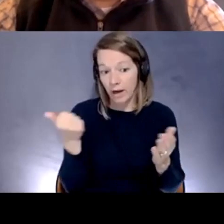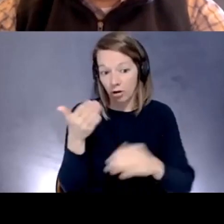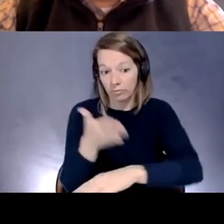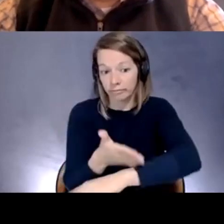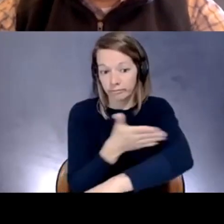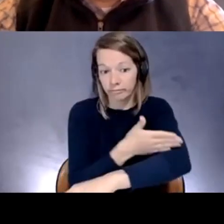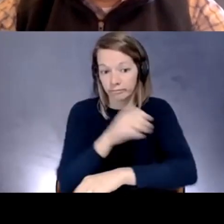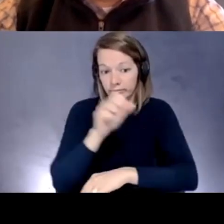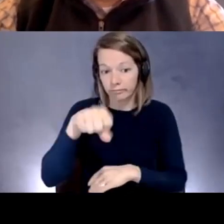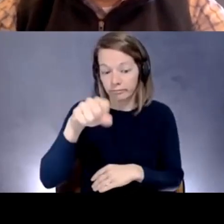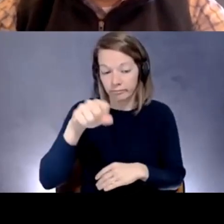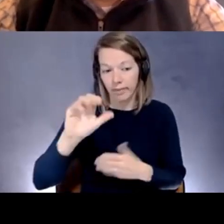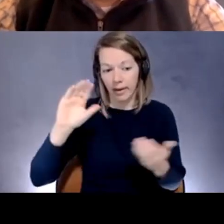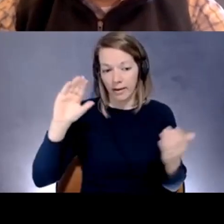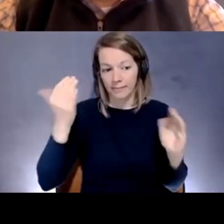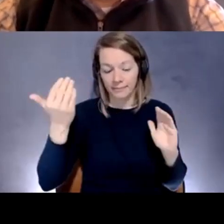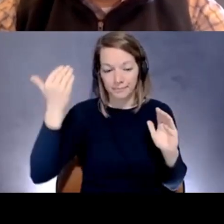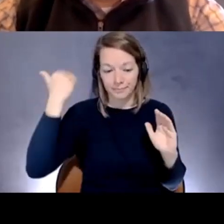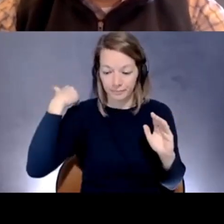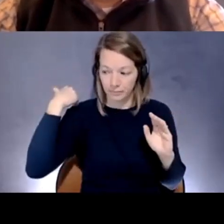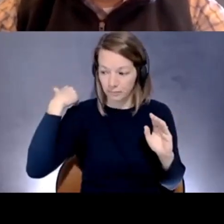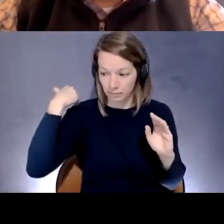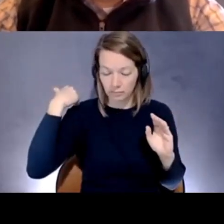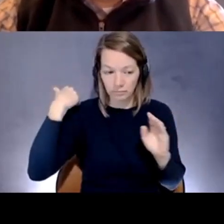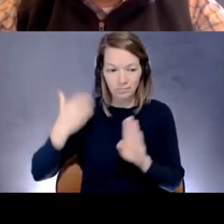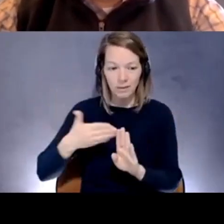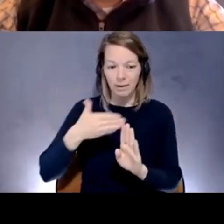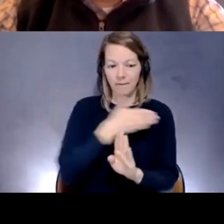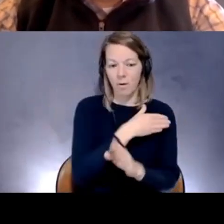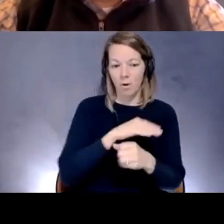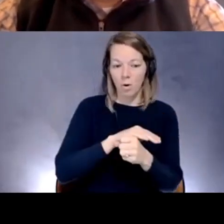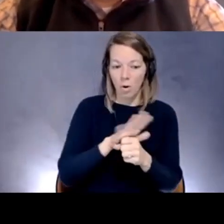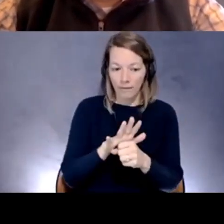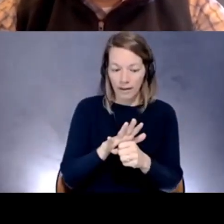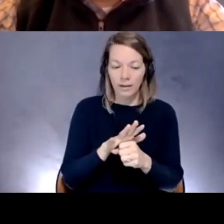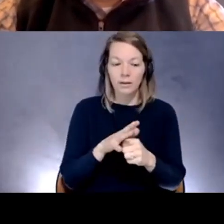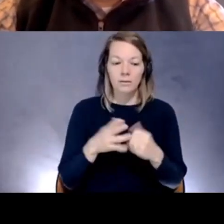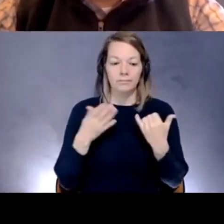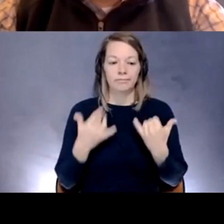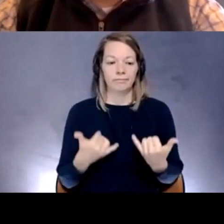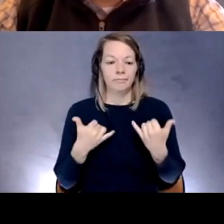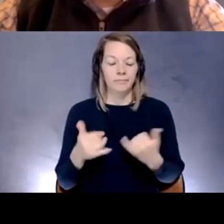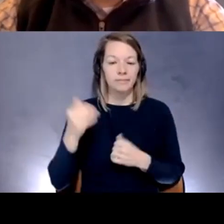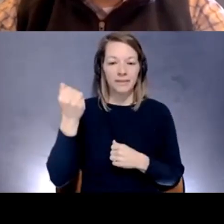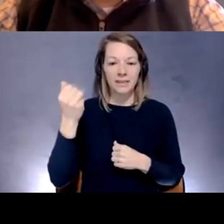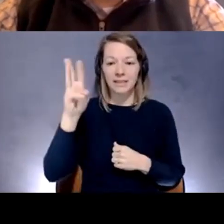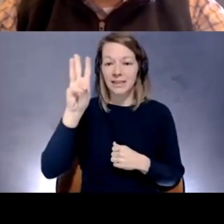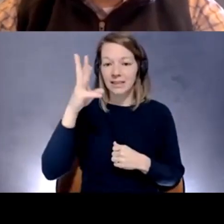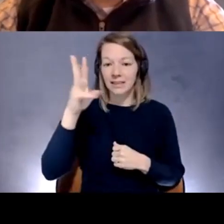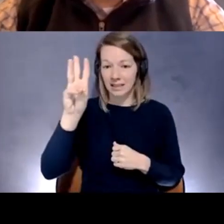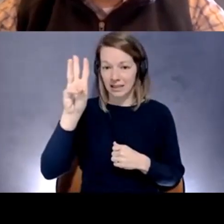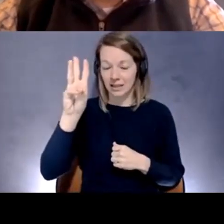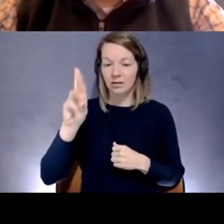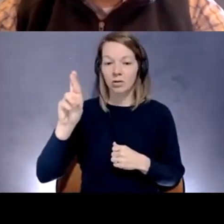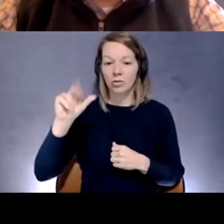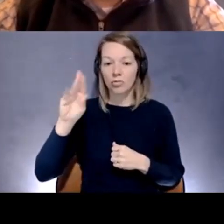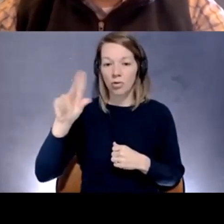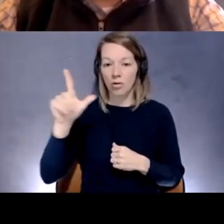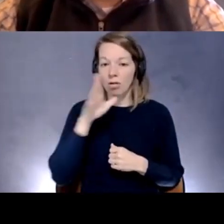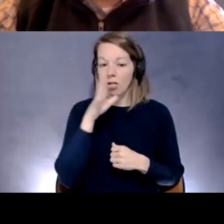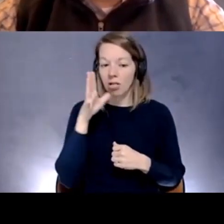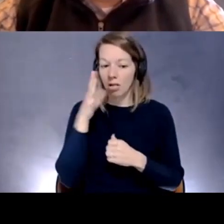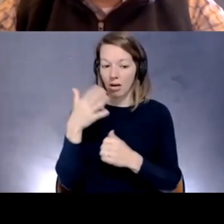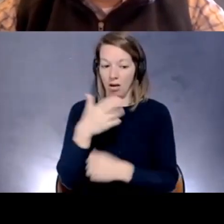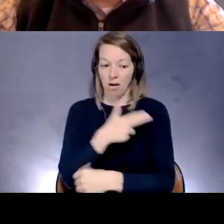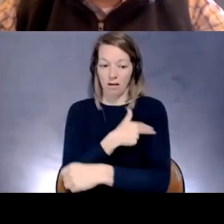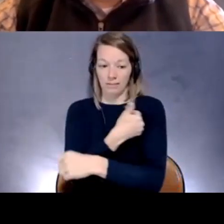than they were pre-COVID. We have currently 16 rural hospitals of the 43